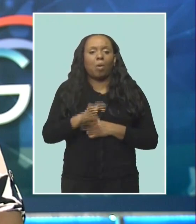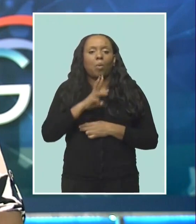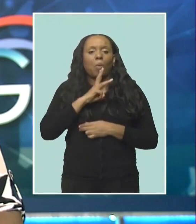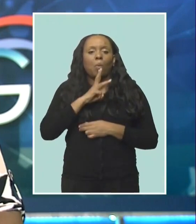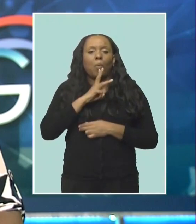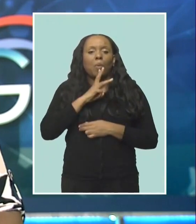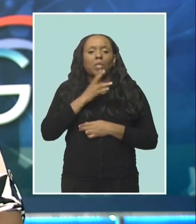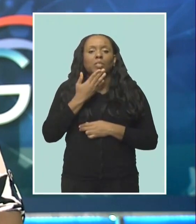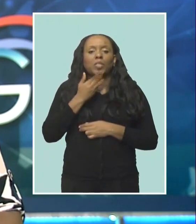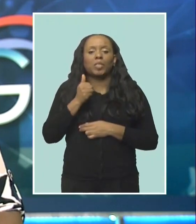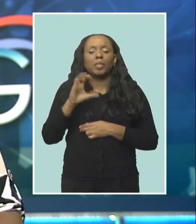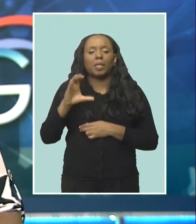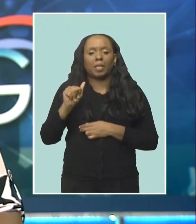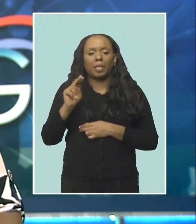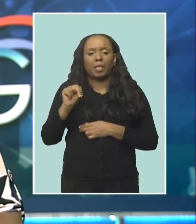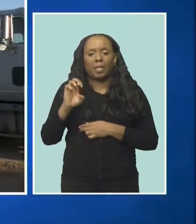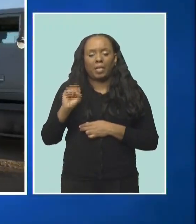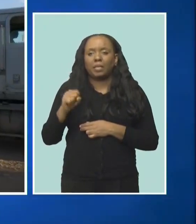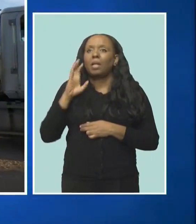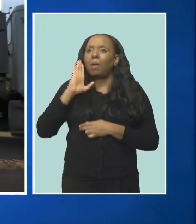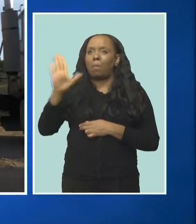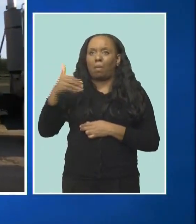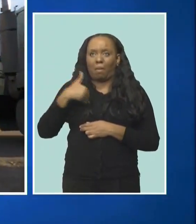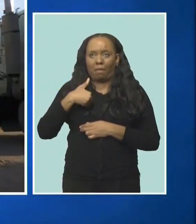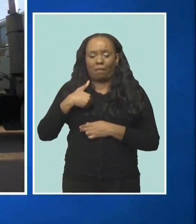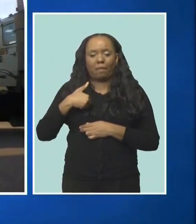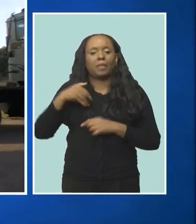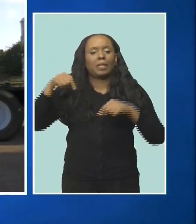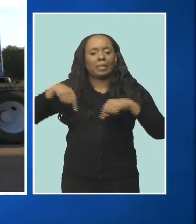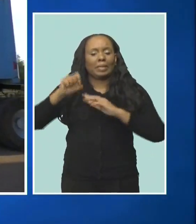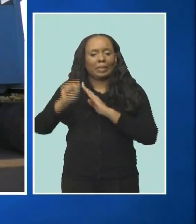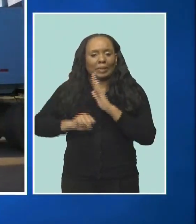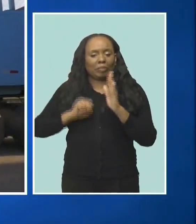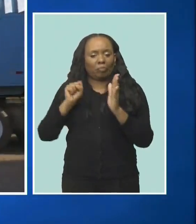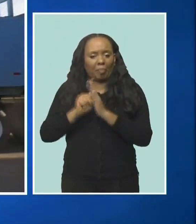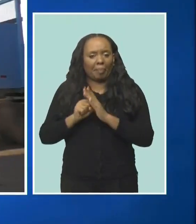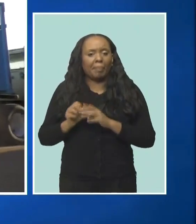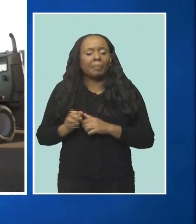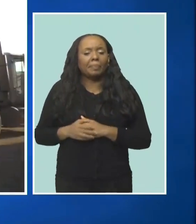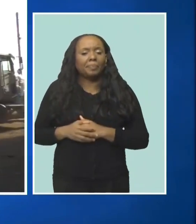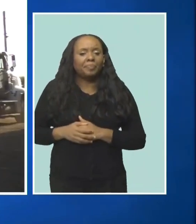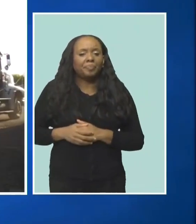at his plantation this season. I put in to do